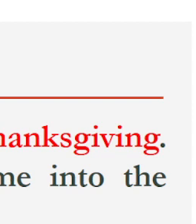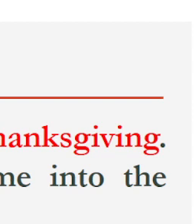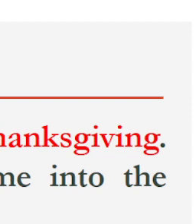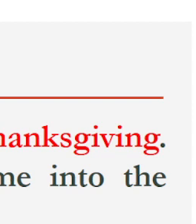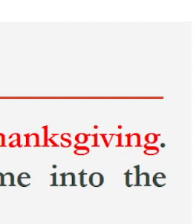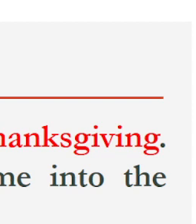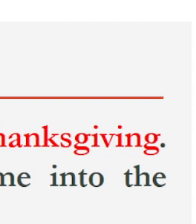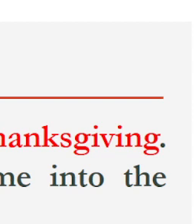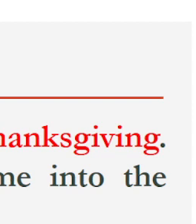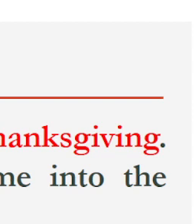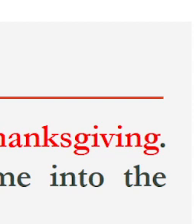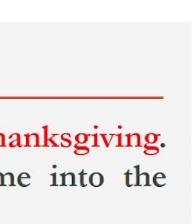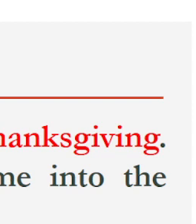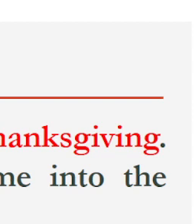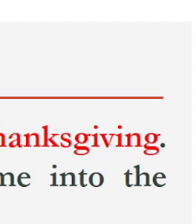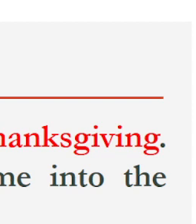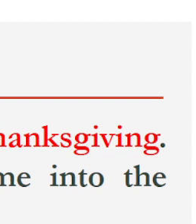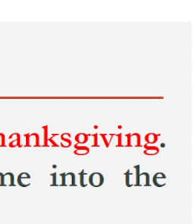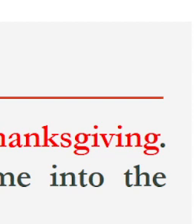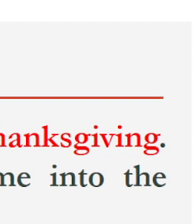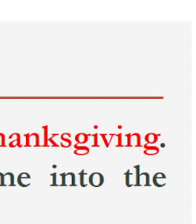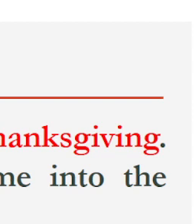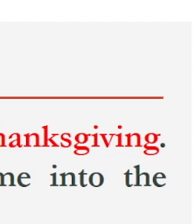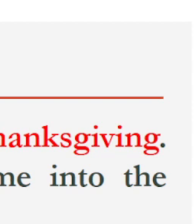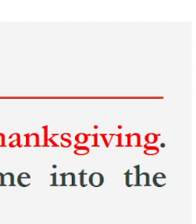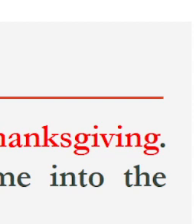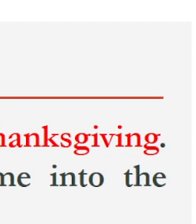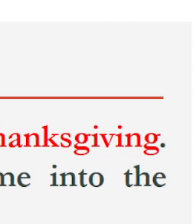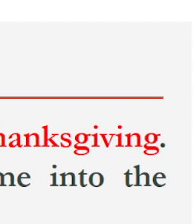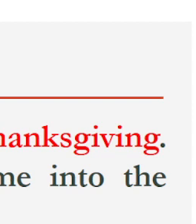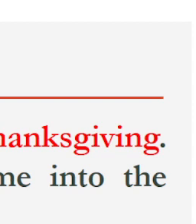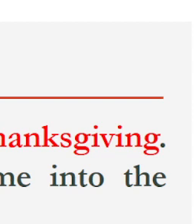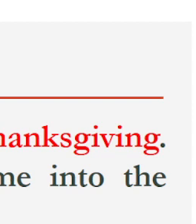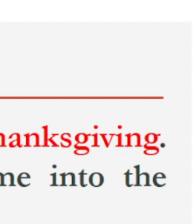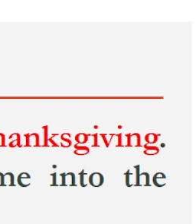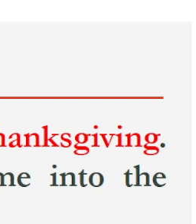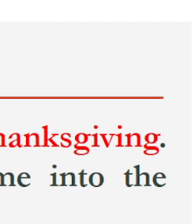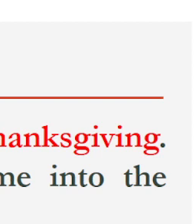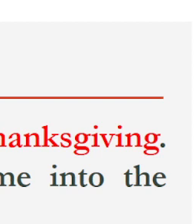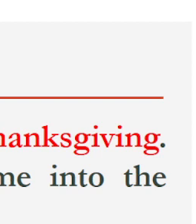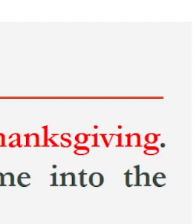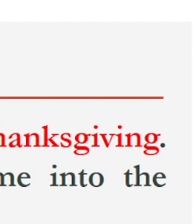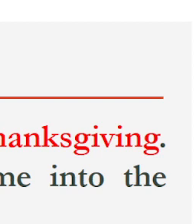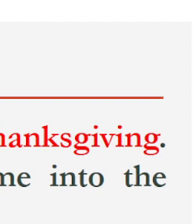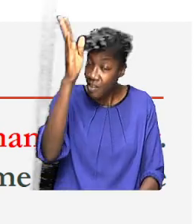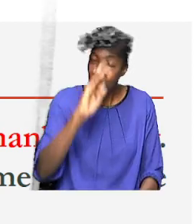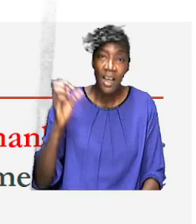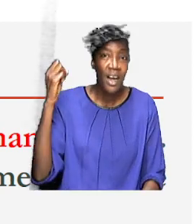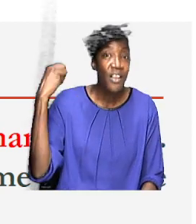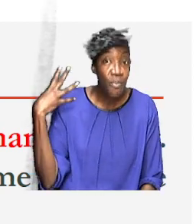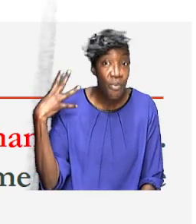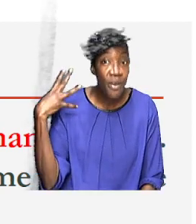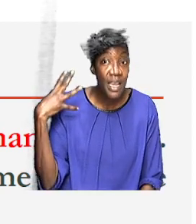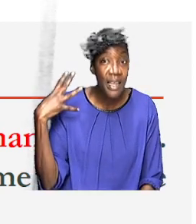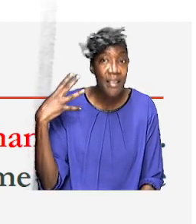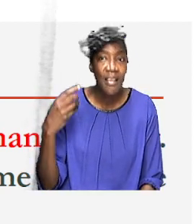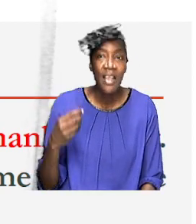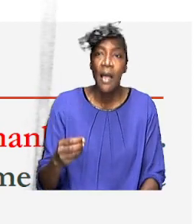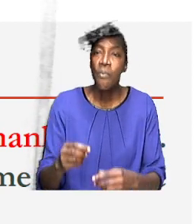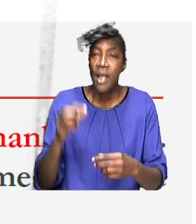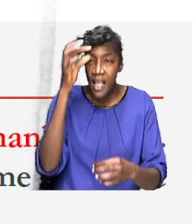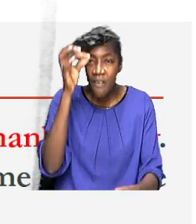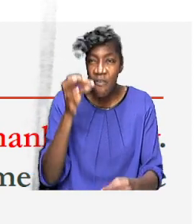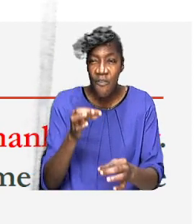deep desire to be in the presence of God. It's our need for God's grace. And the presence of God produces faith that leads to deliverance